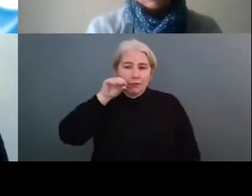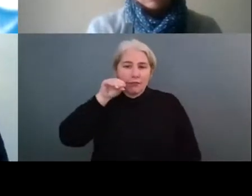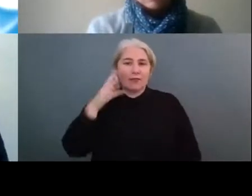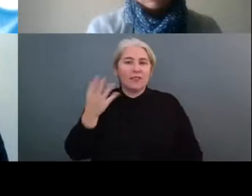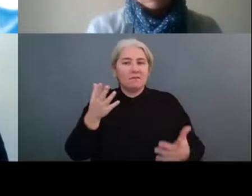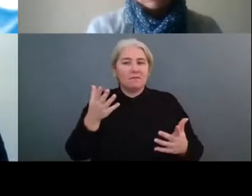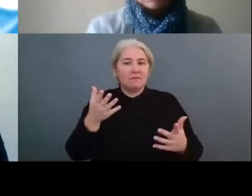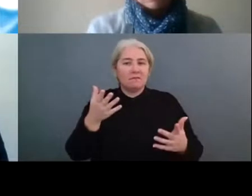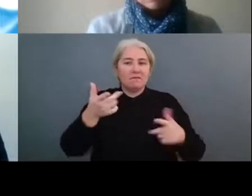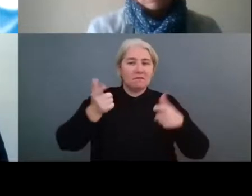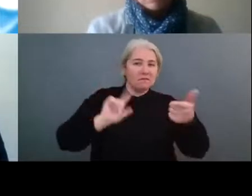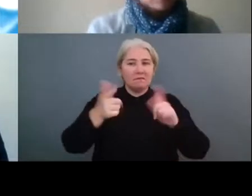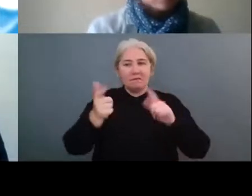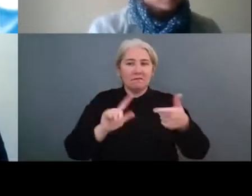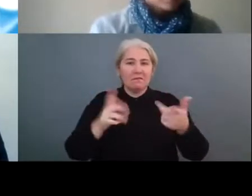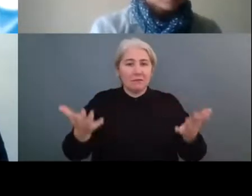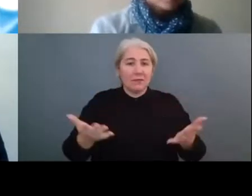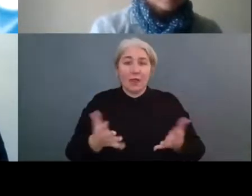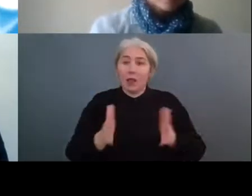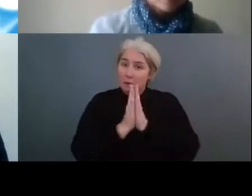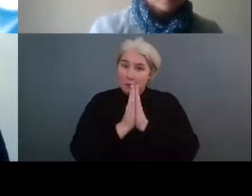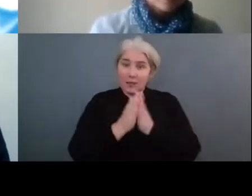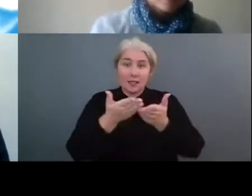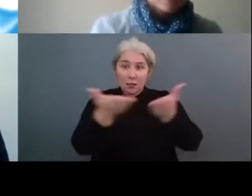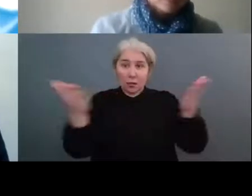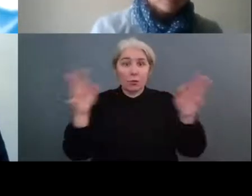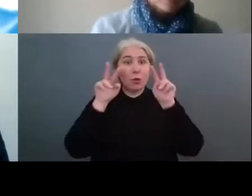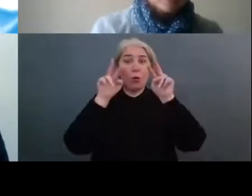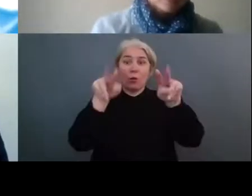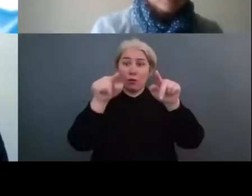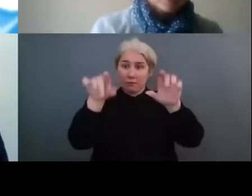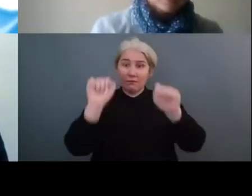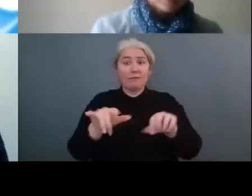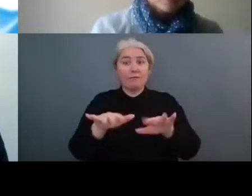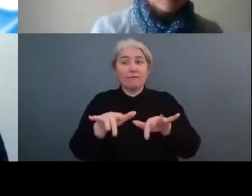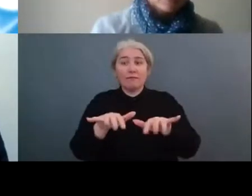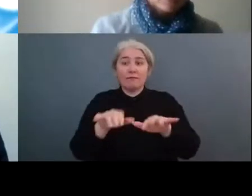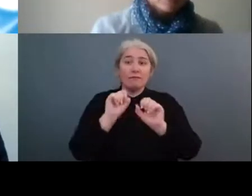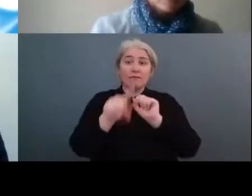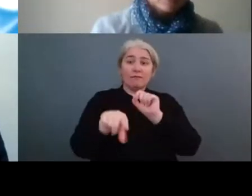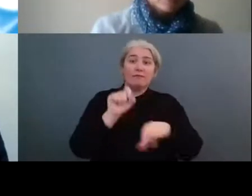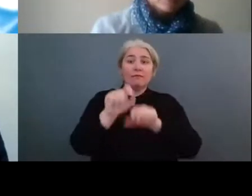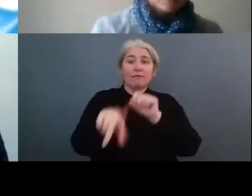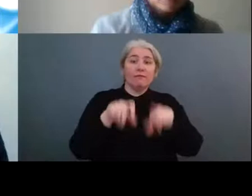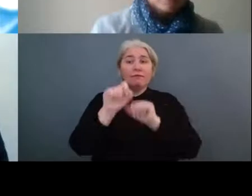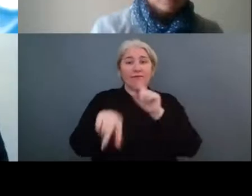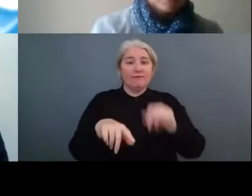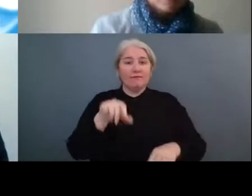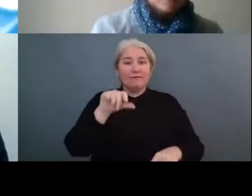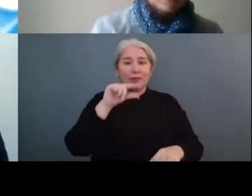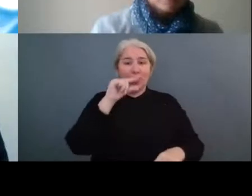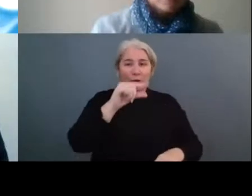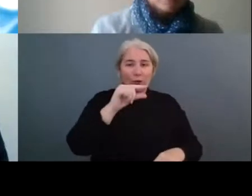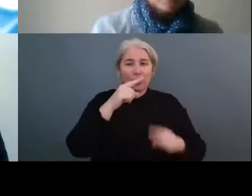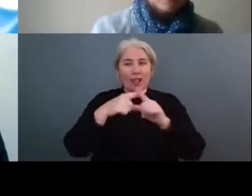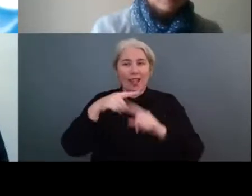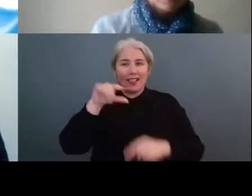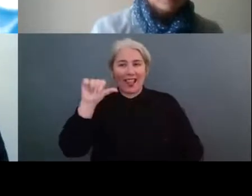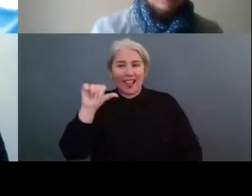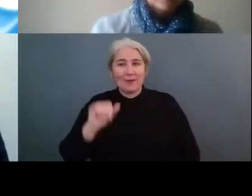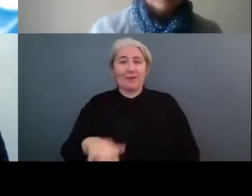of the Q&A. So please feel free to send all your questions, and we will go back to you, Barbara, if you can tell